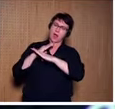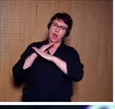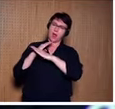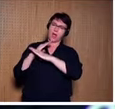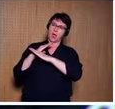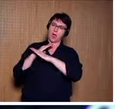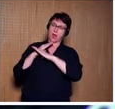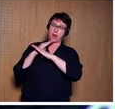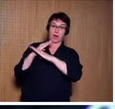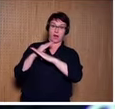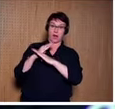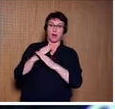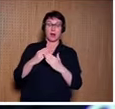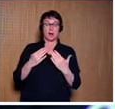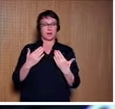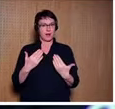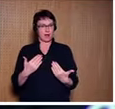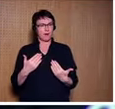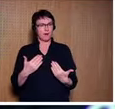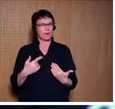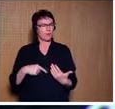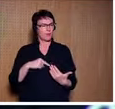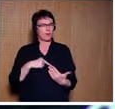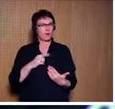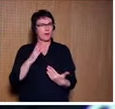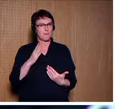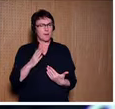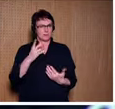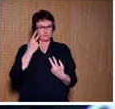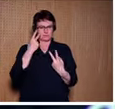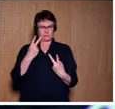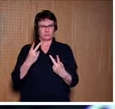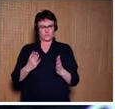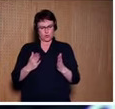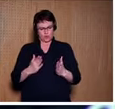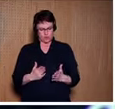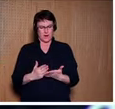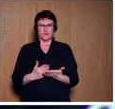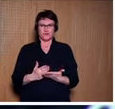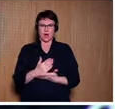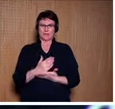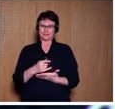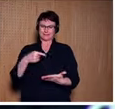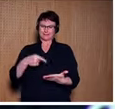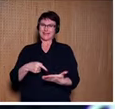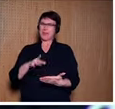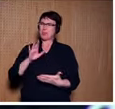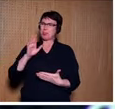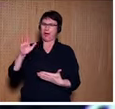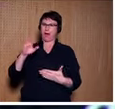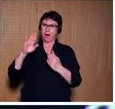broader effort to delegitimize the entire human rights architecture,